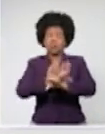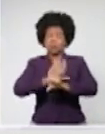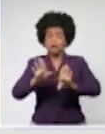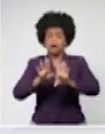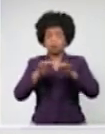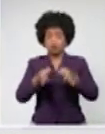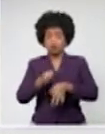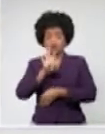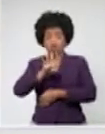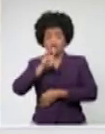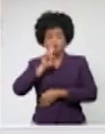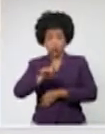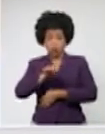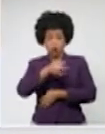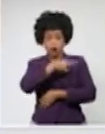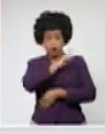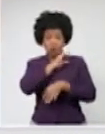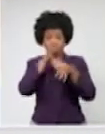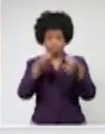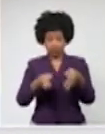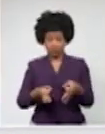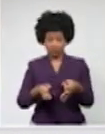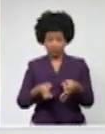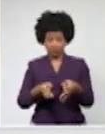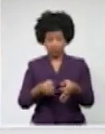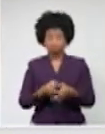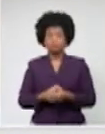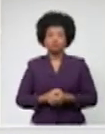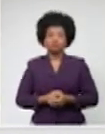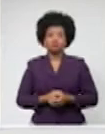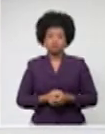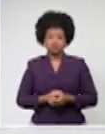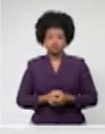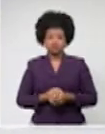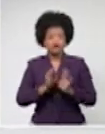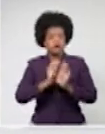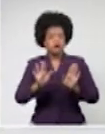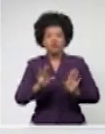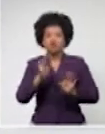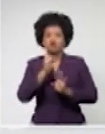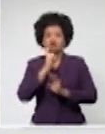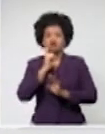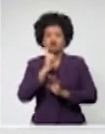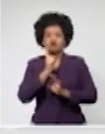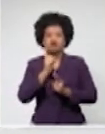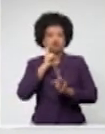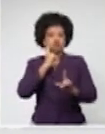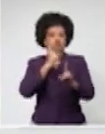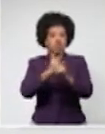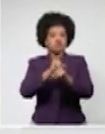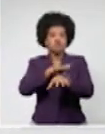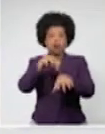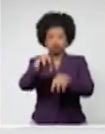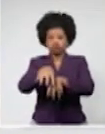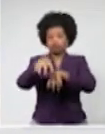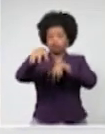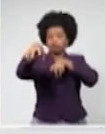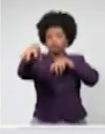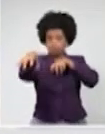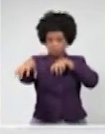to previous confirmed cases. So we accumulate 2,361 people that have been confirmed case